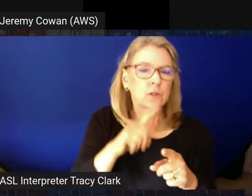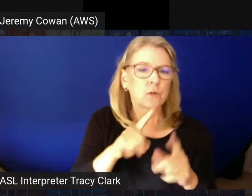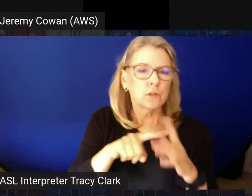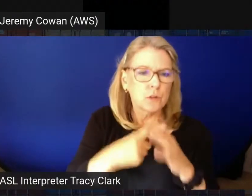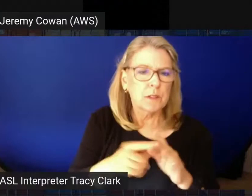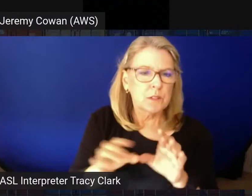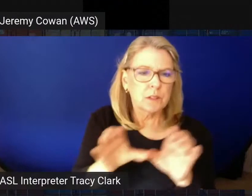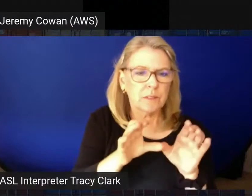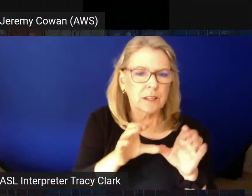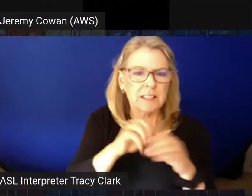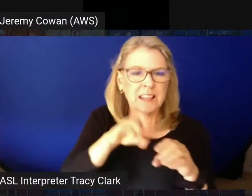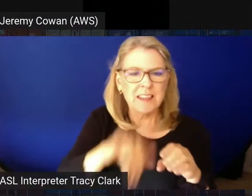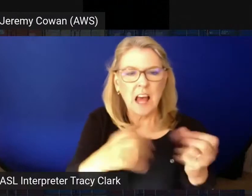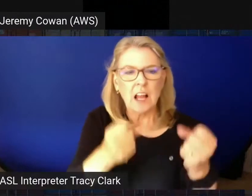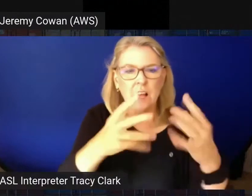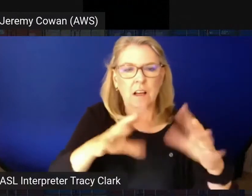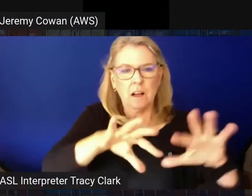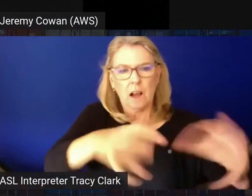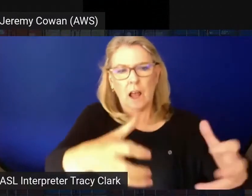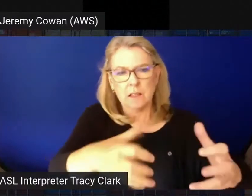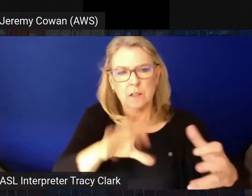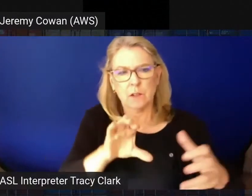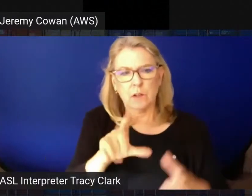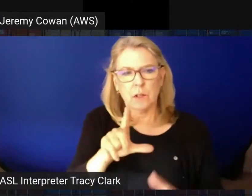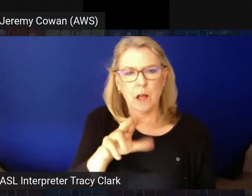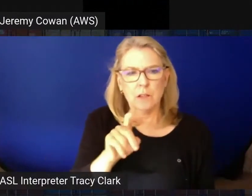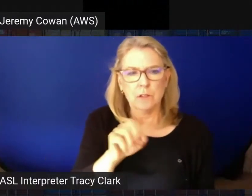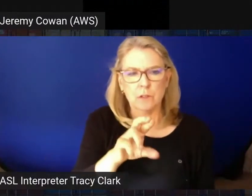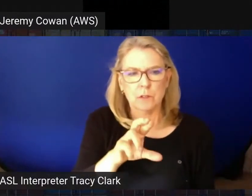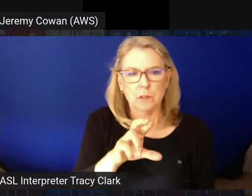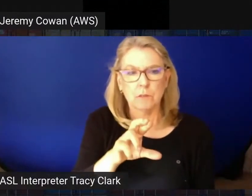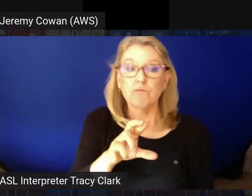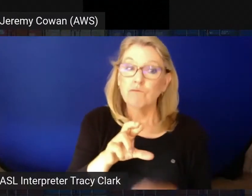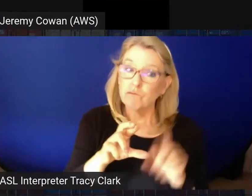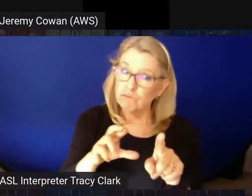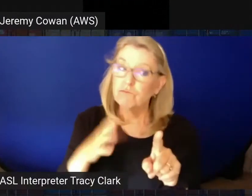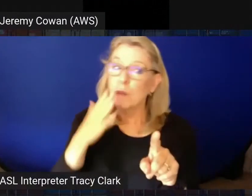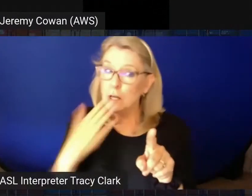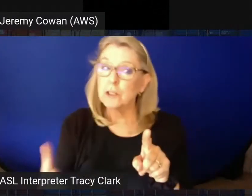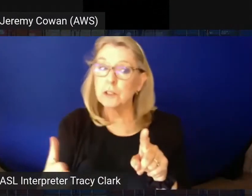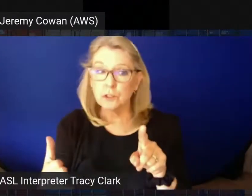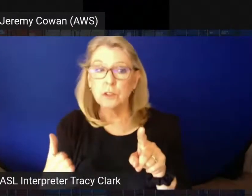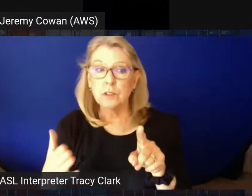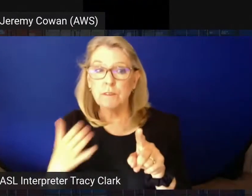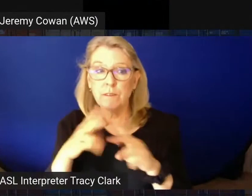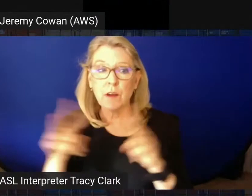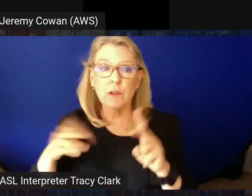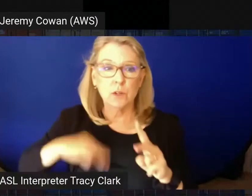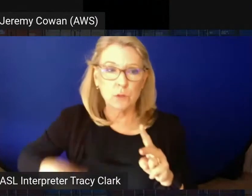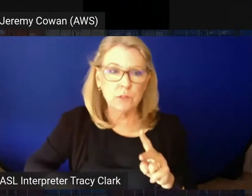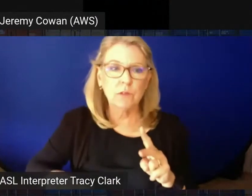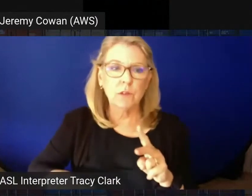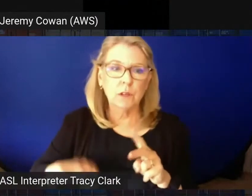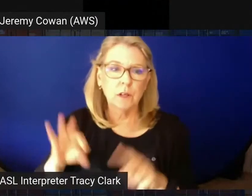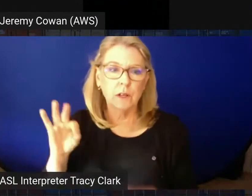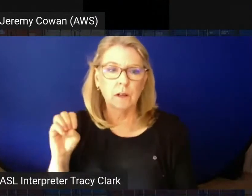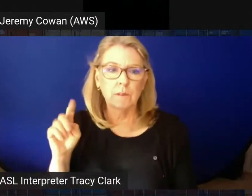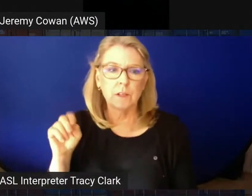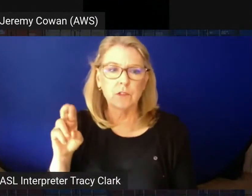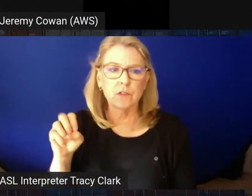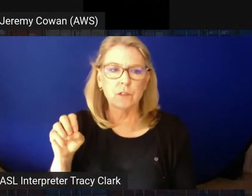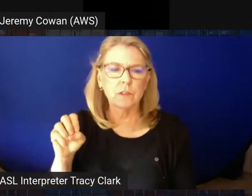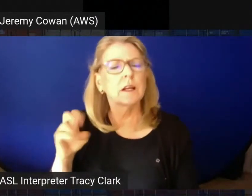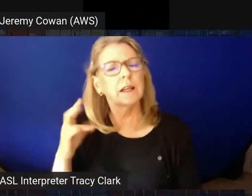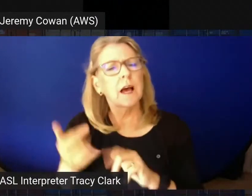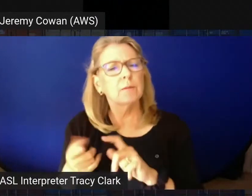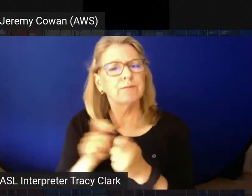Great. Yeah, that's a really useful feature. All right, let me switch gears a little again and